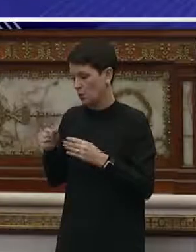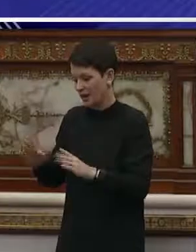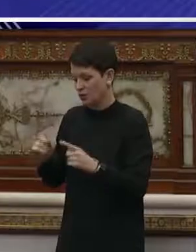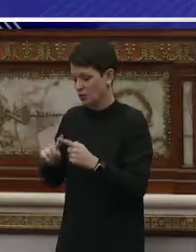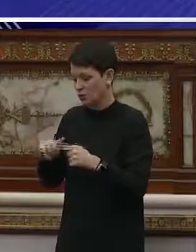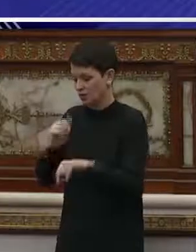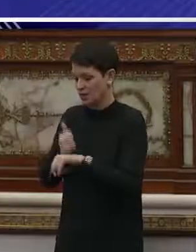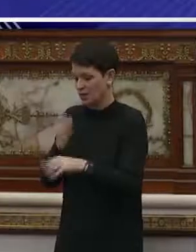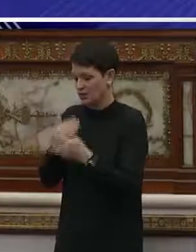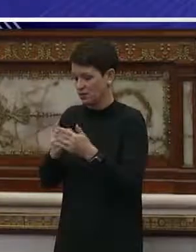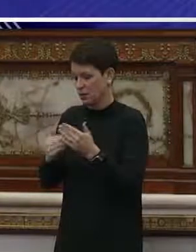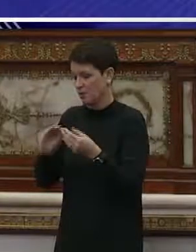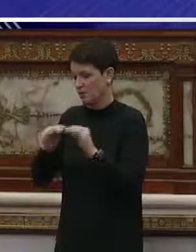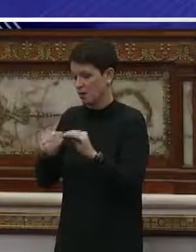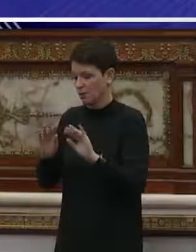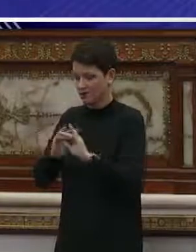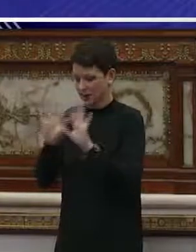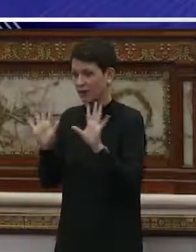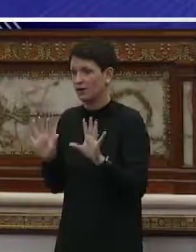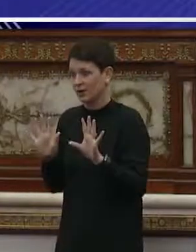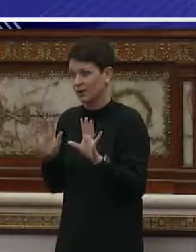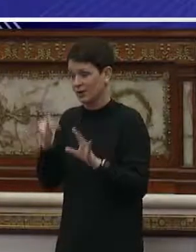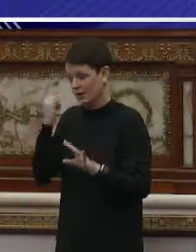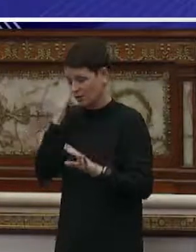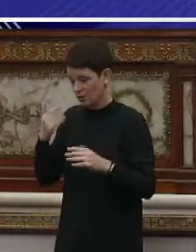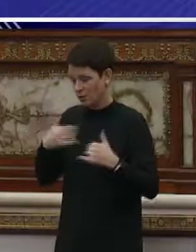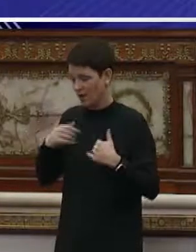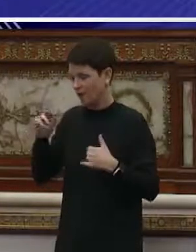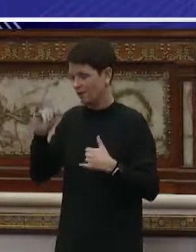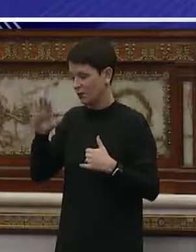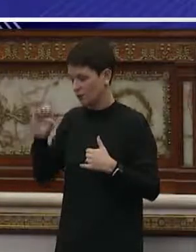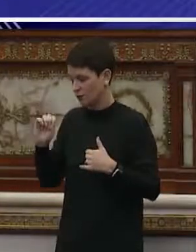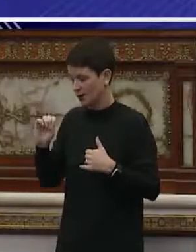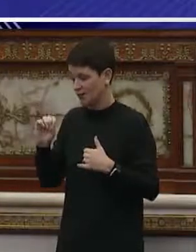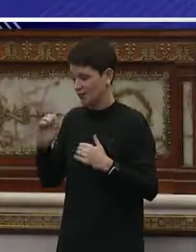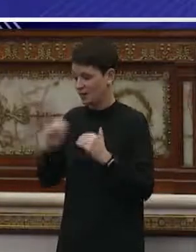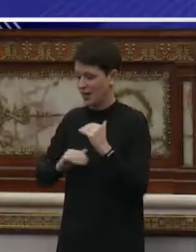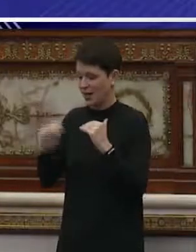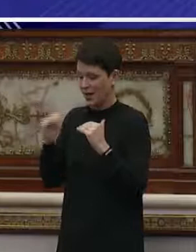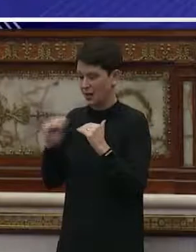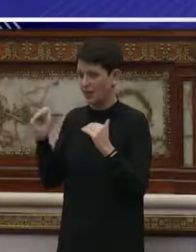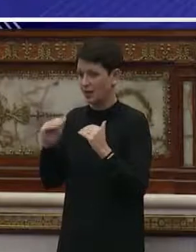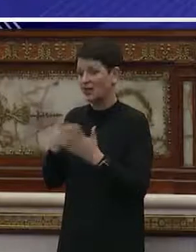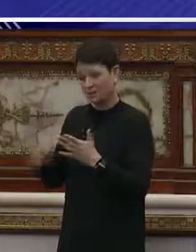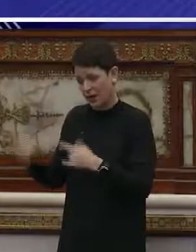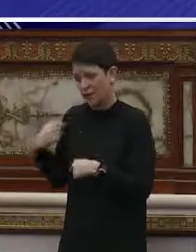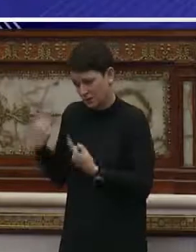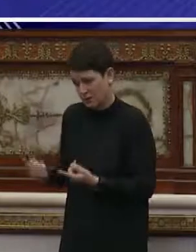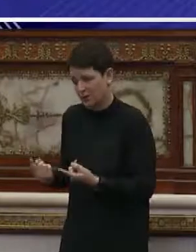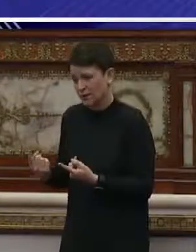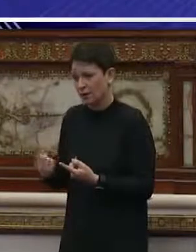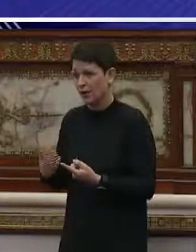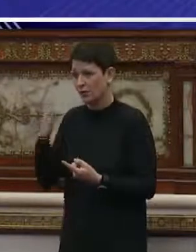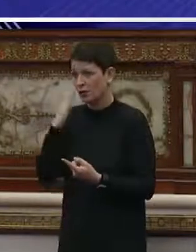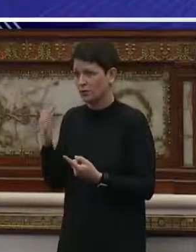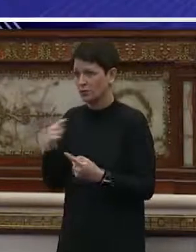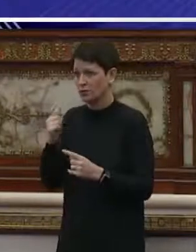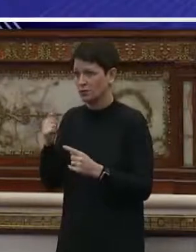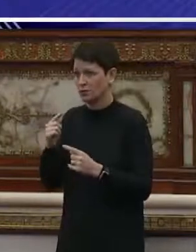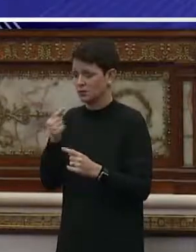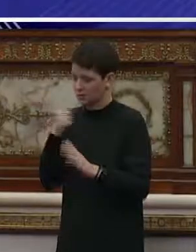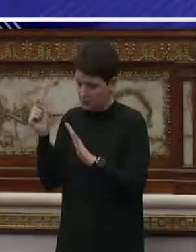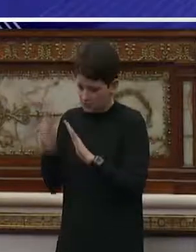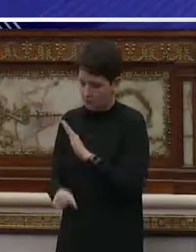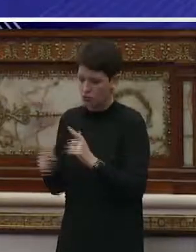some amount of clarity that if you have a race equity strategy, knowing that this has failed before and that there are dramatic consequences